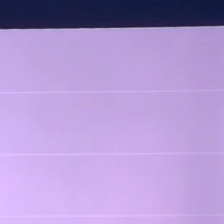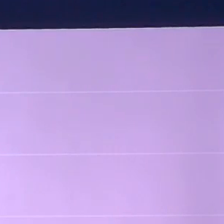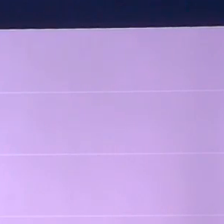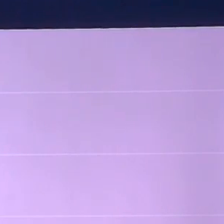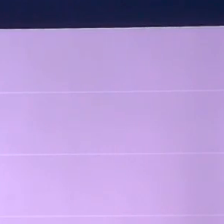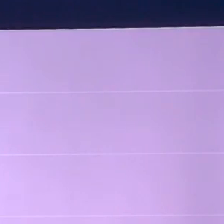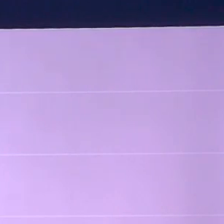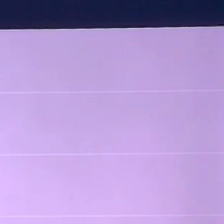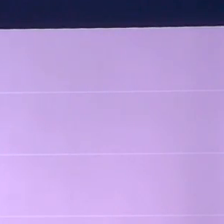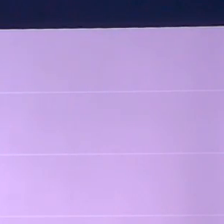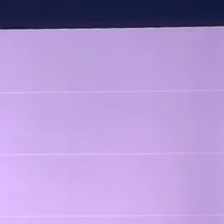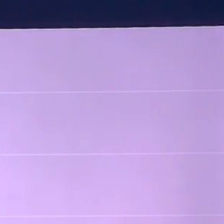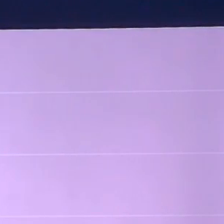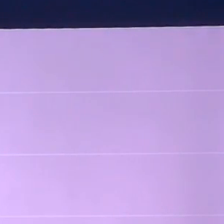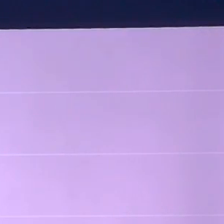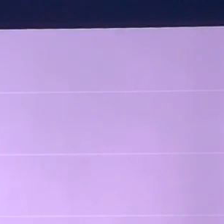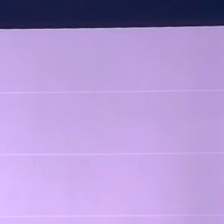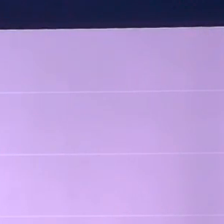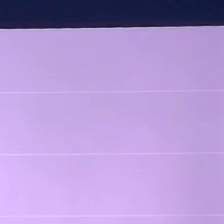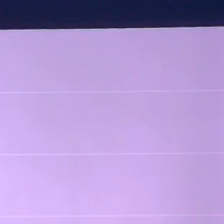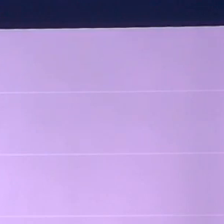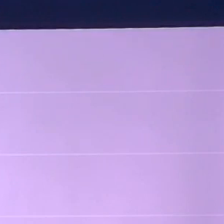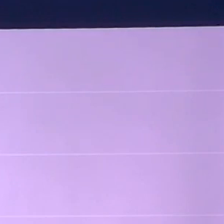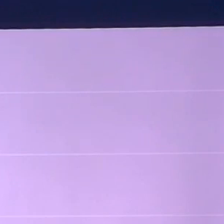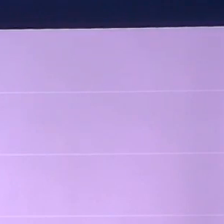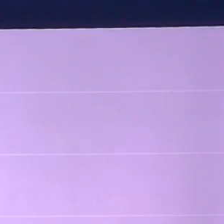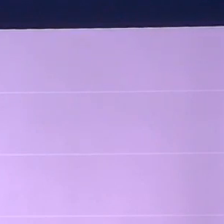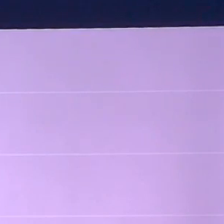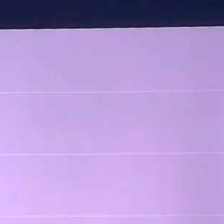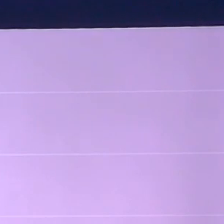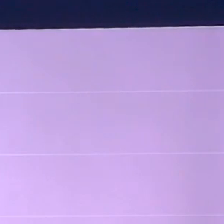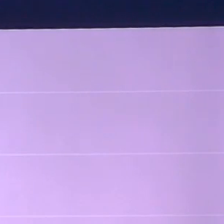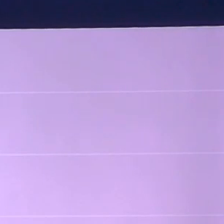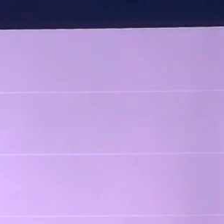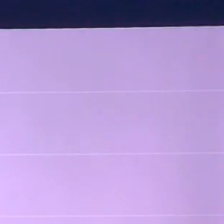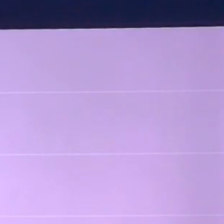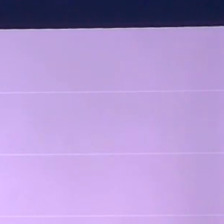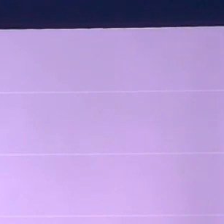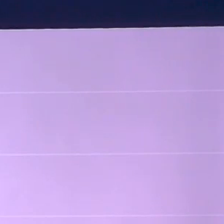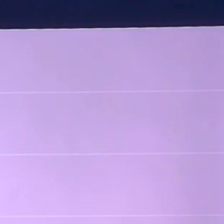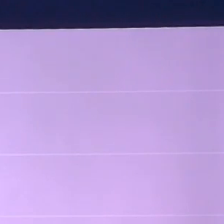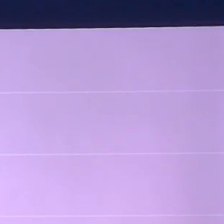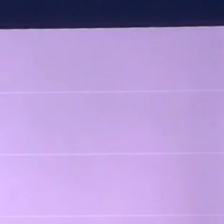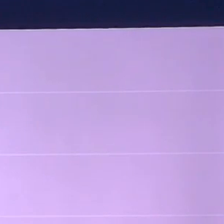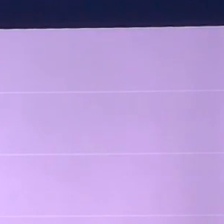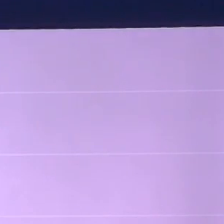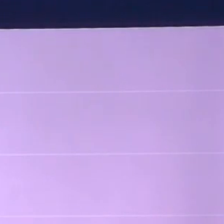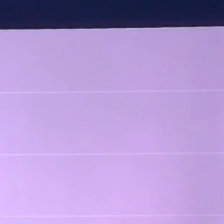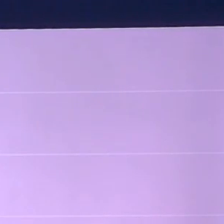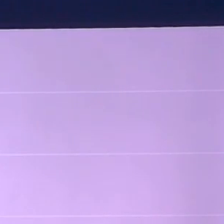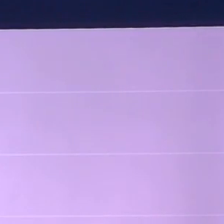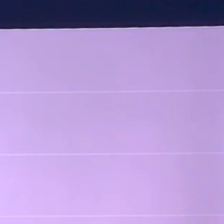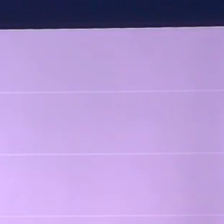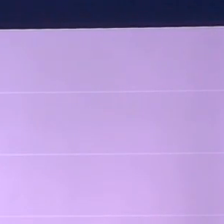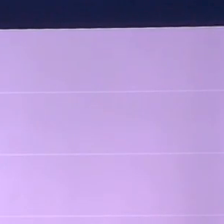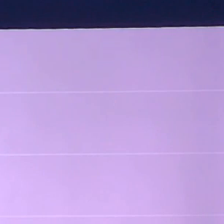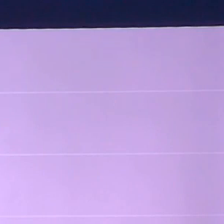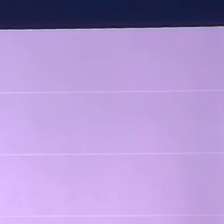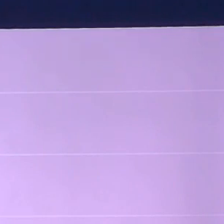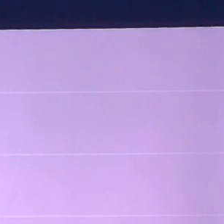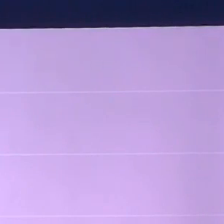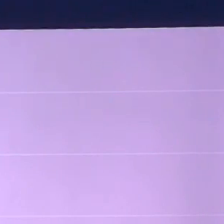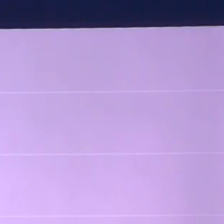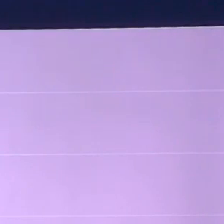have 25. And the one that was a late interest and really died April the 12th through the 18th, that was total. Last